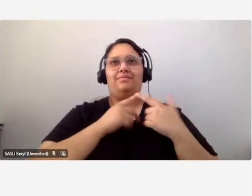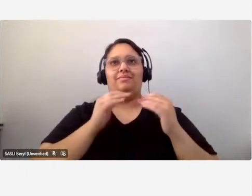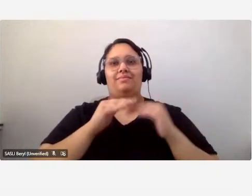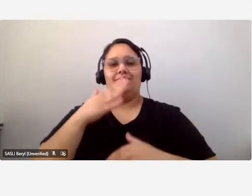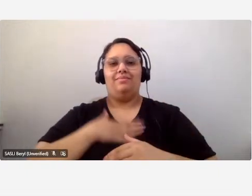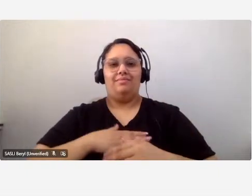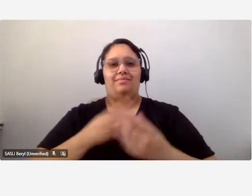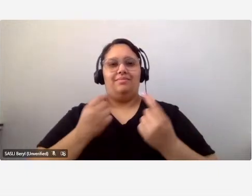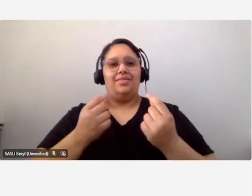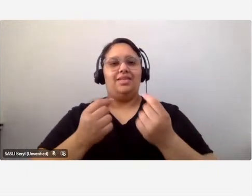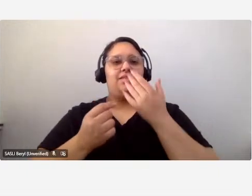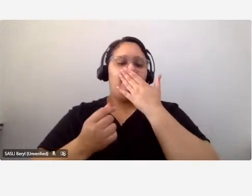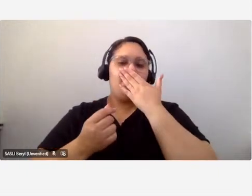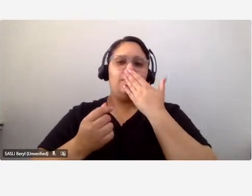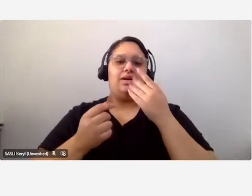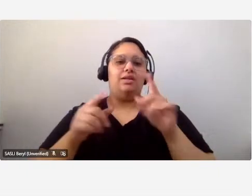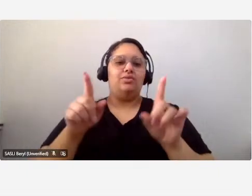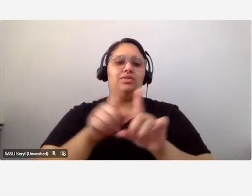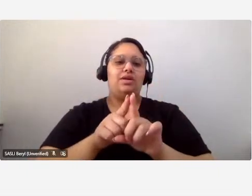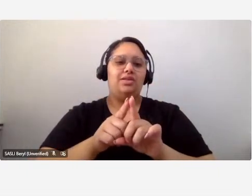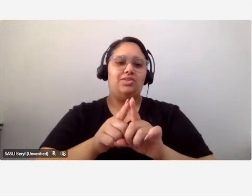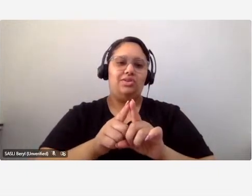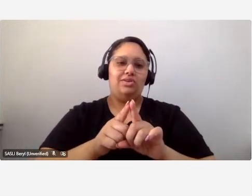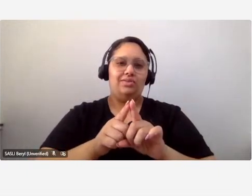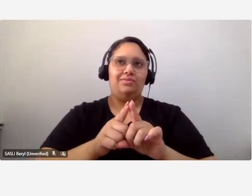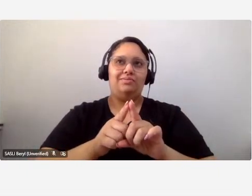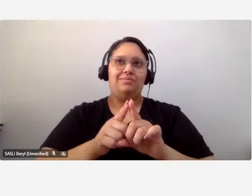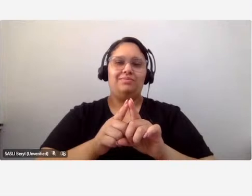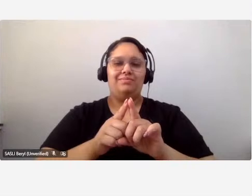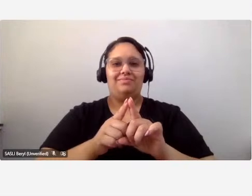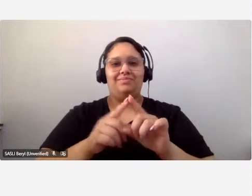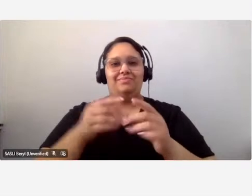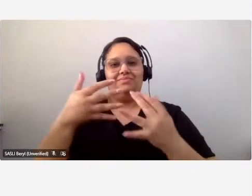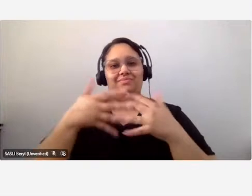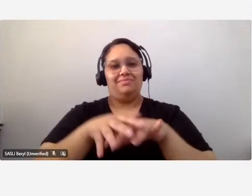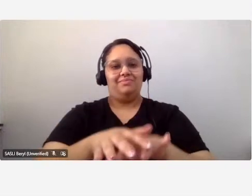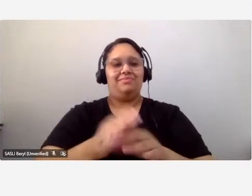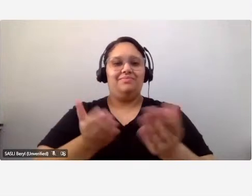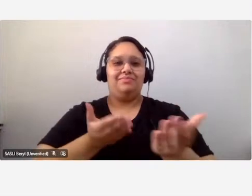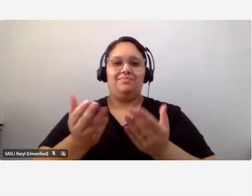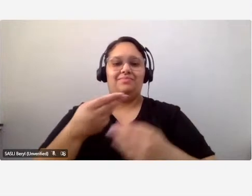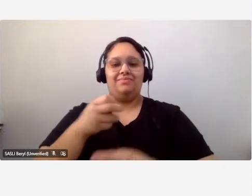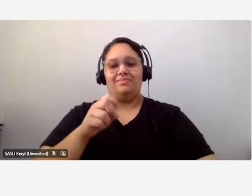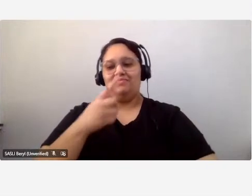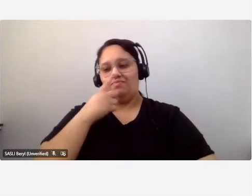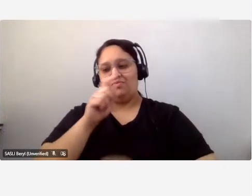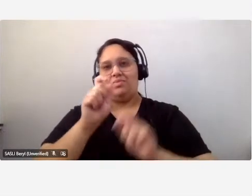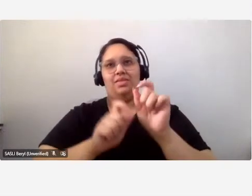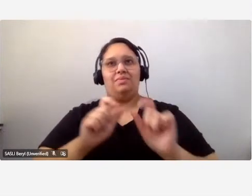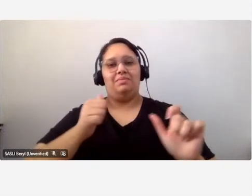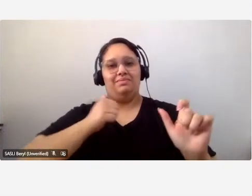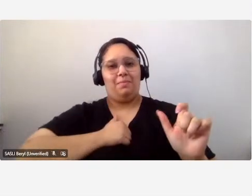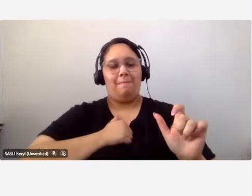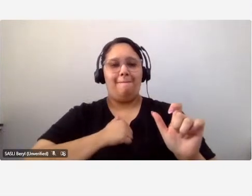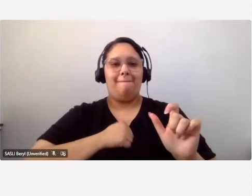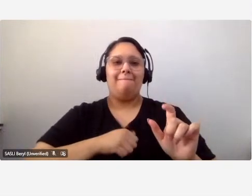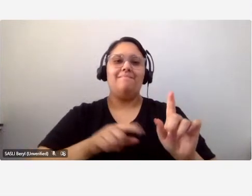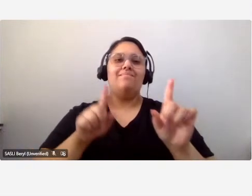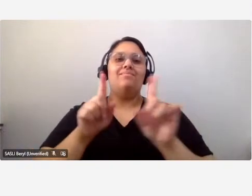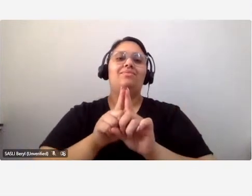to unlock the potential of our libraries to be integrated service hub for our residents. While government struggles